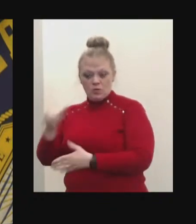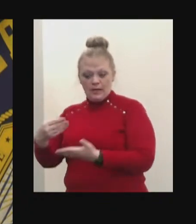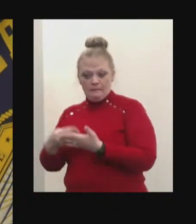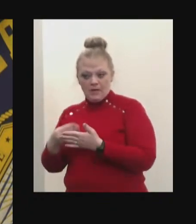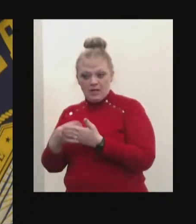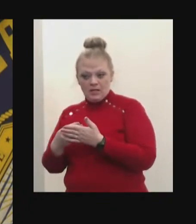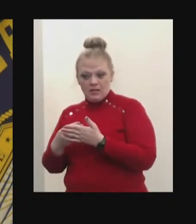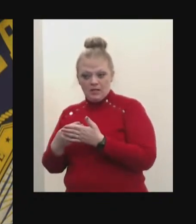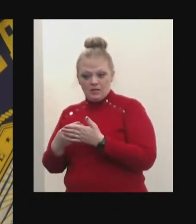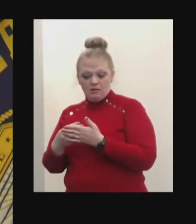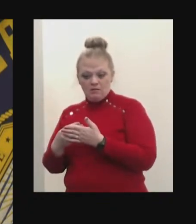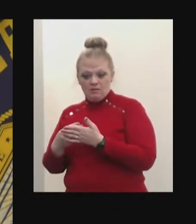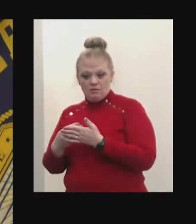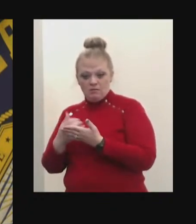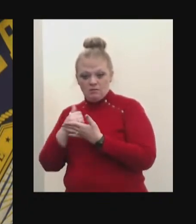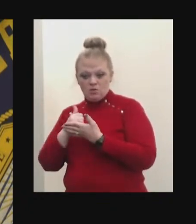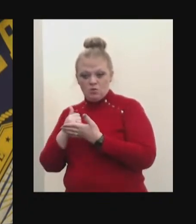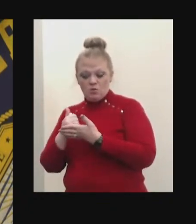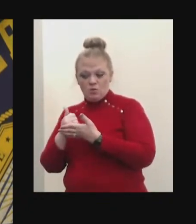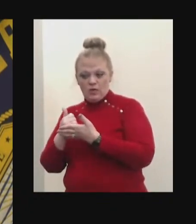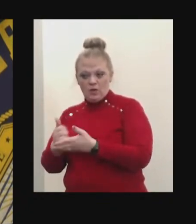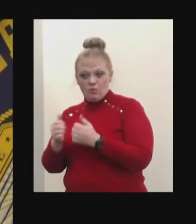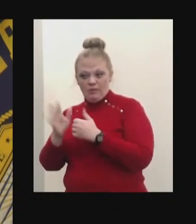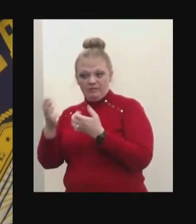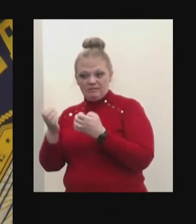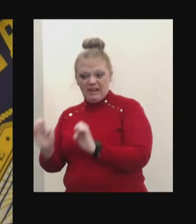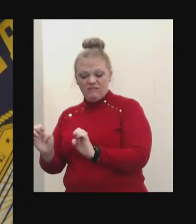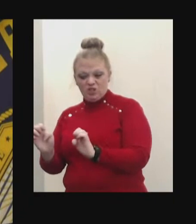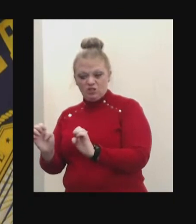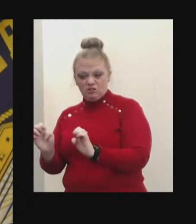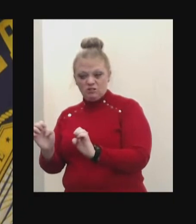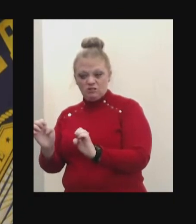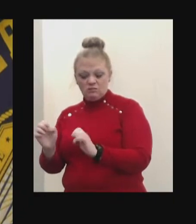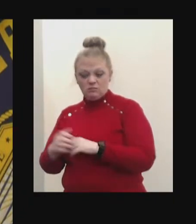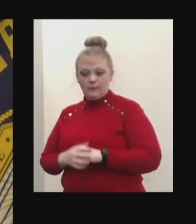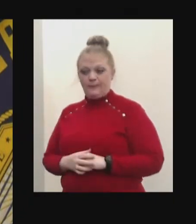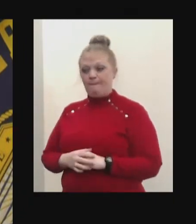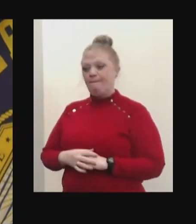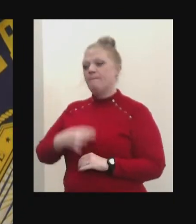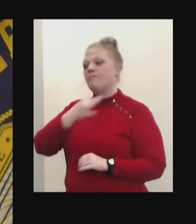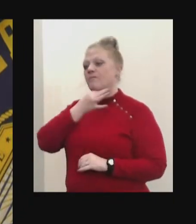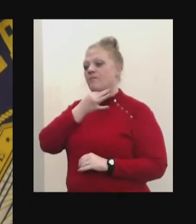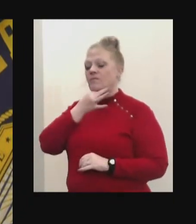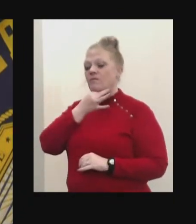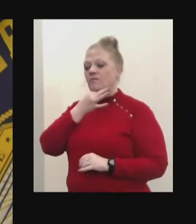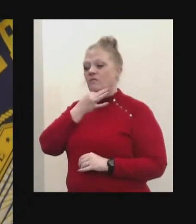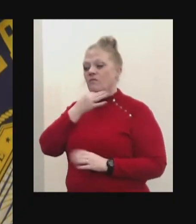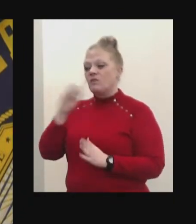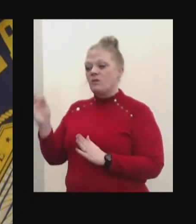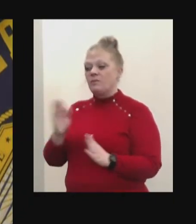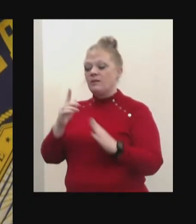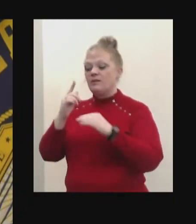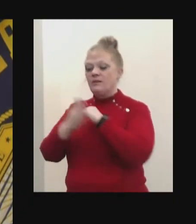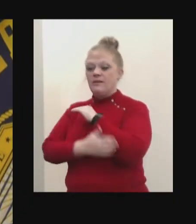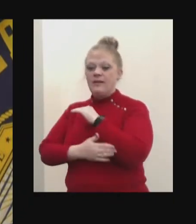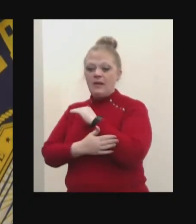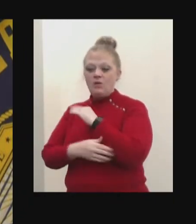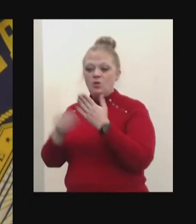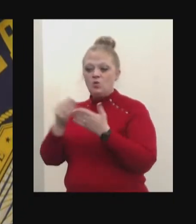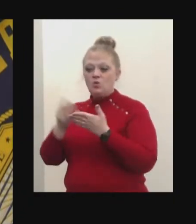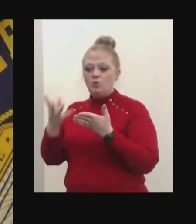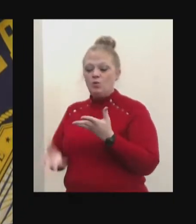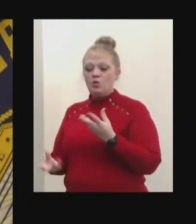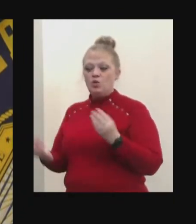its enforcement efforts. Was also curious to know about any plans the county might have to purchase